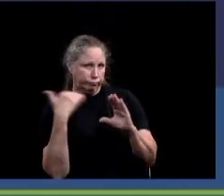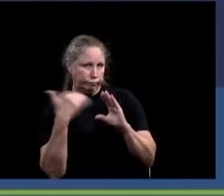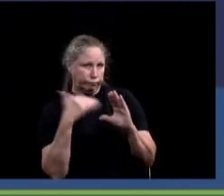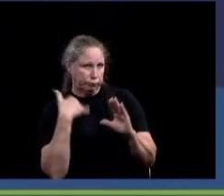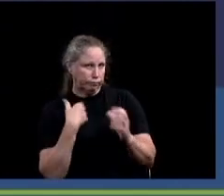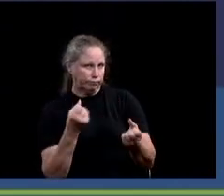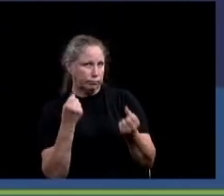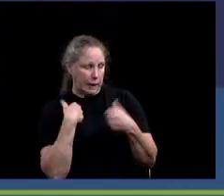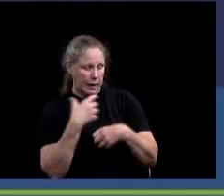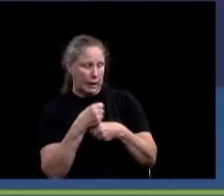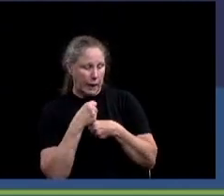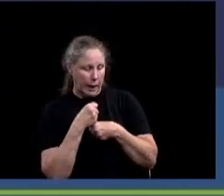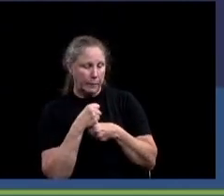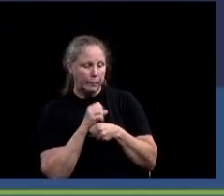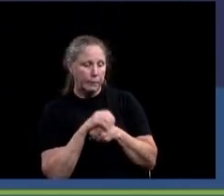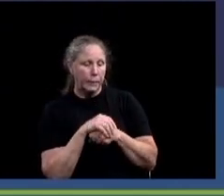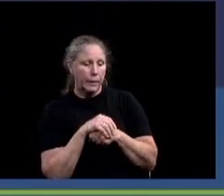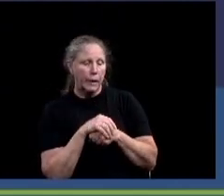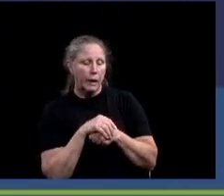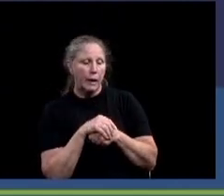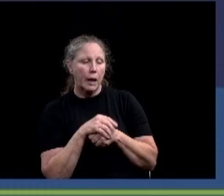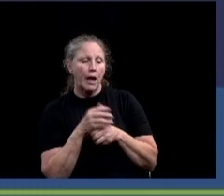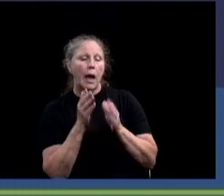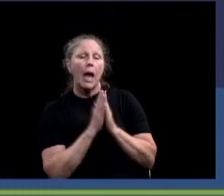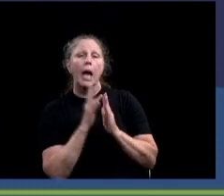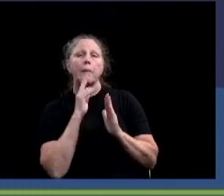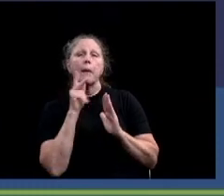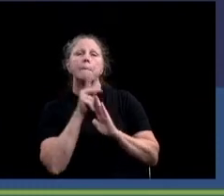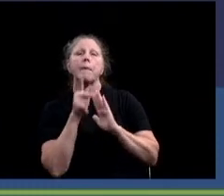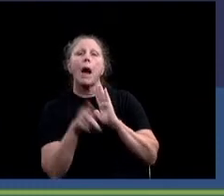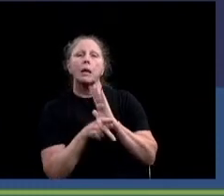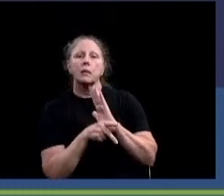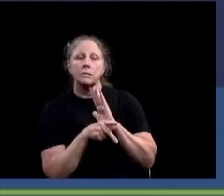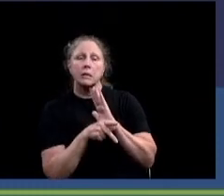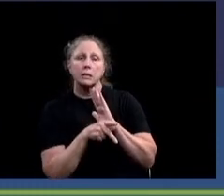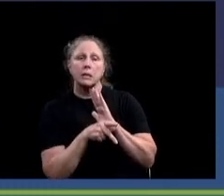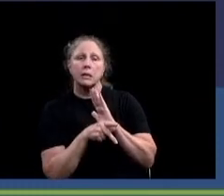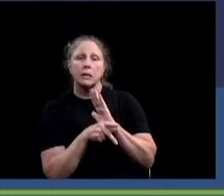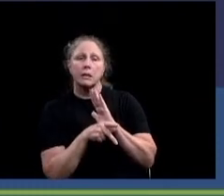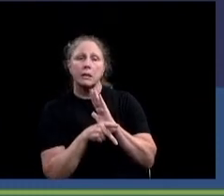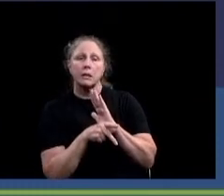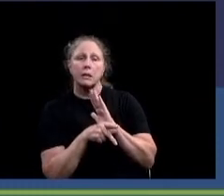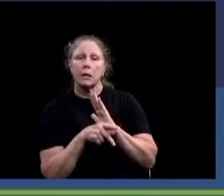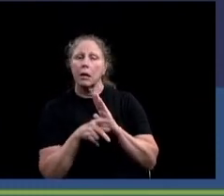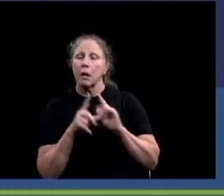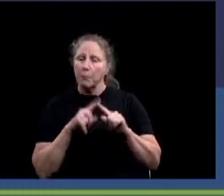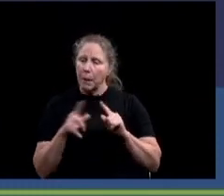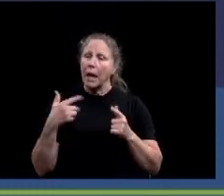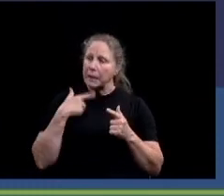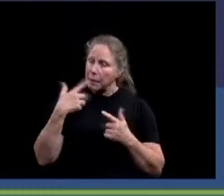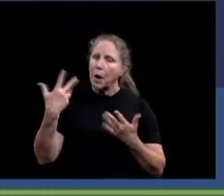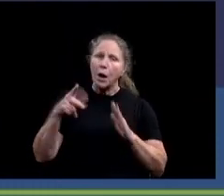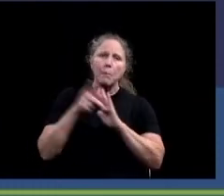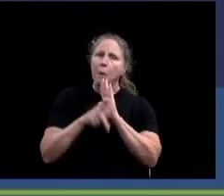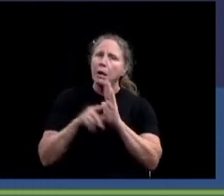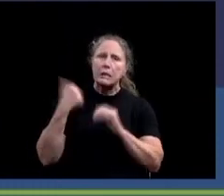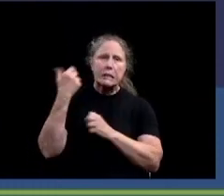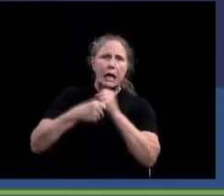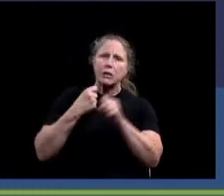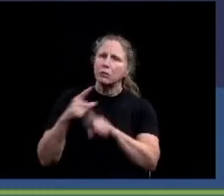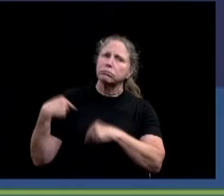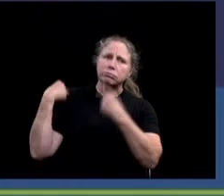policy implementations for policy that have been implemented for over a decade, which is encouraging in some ways. But I